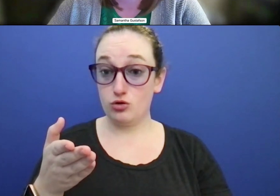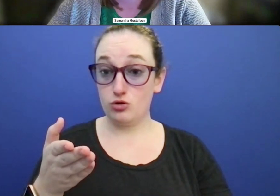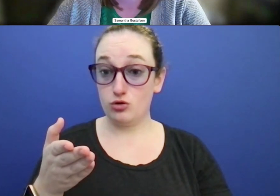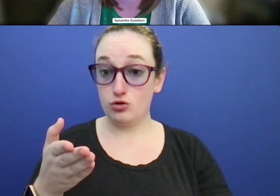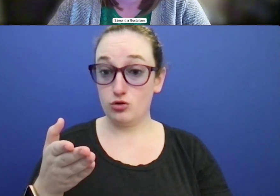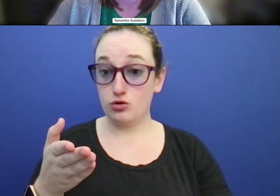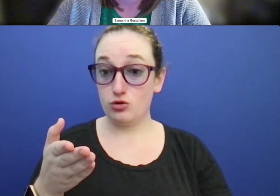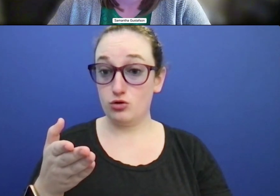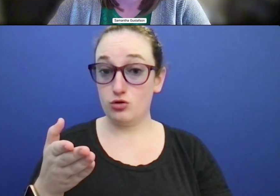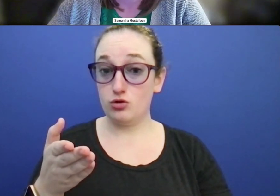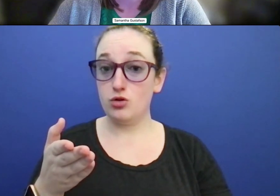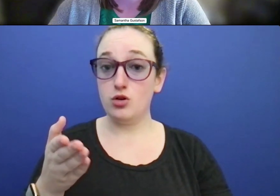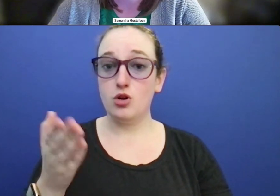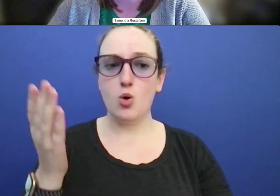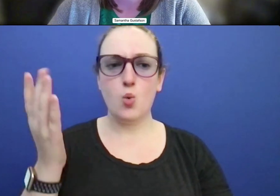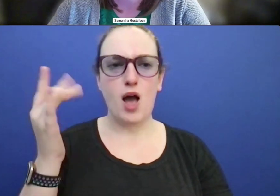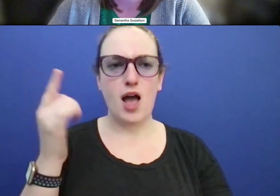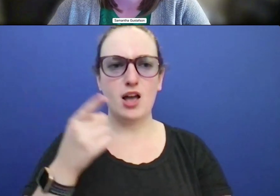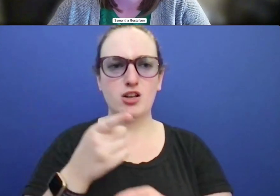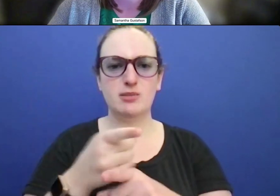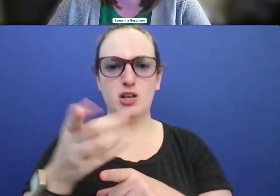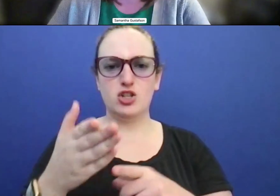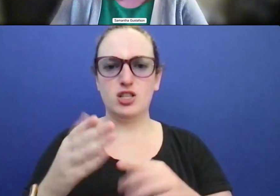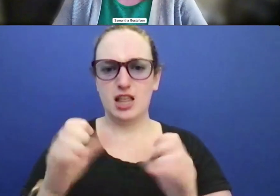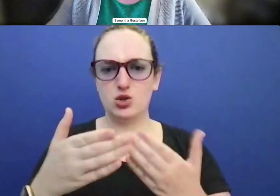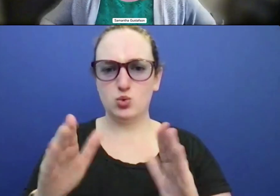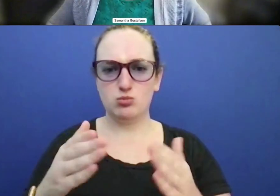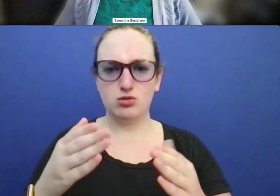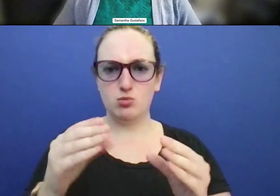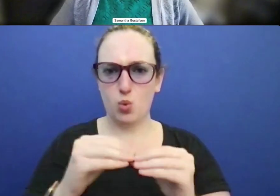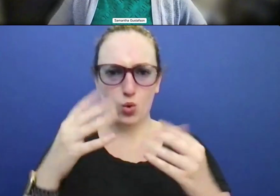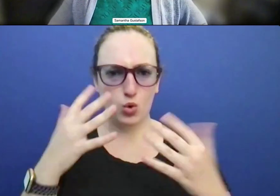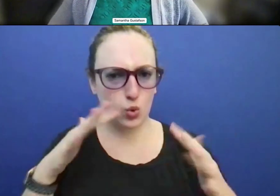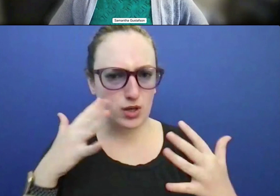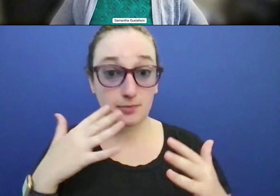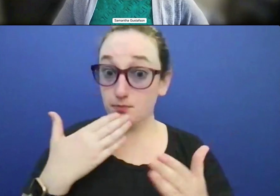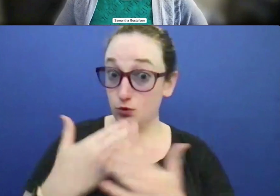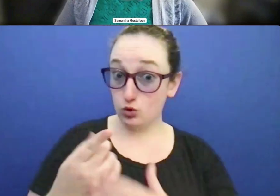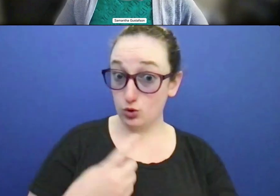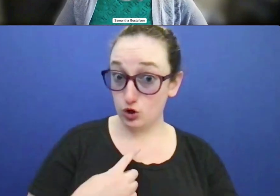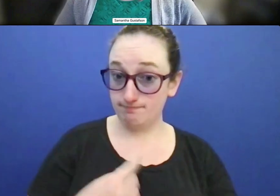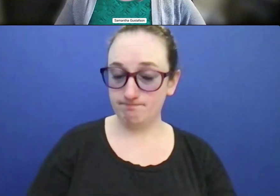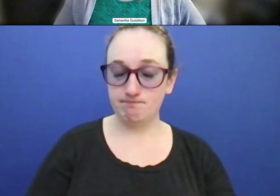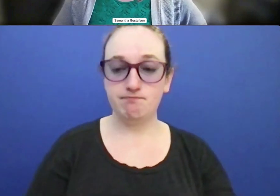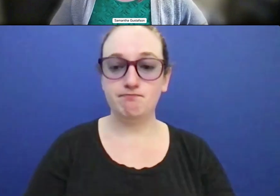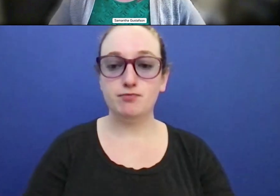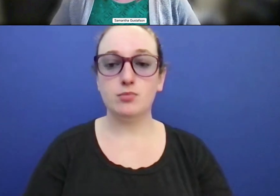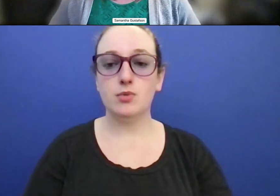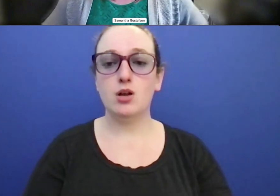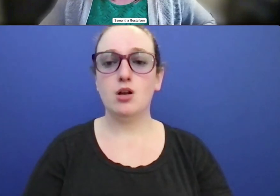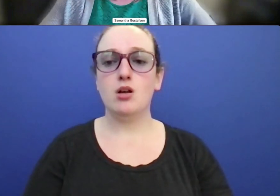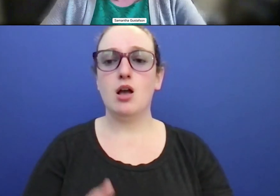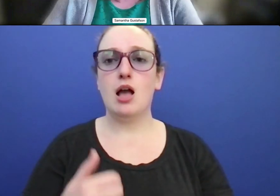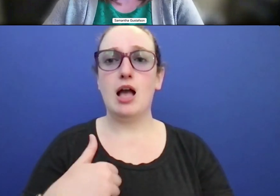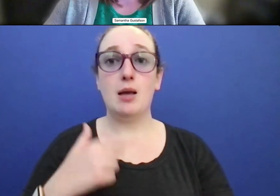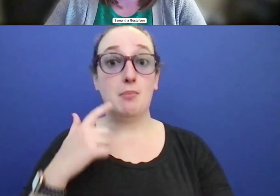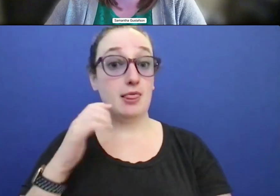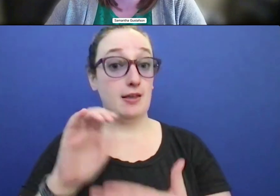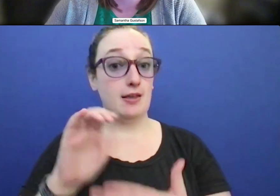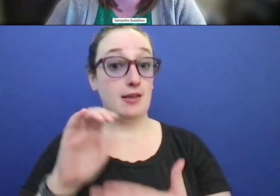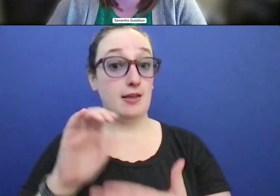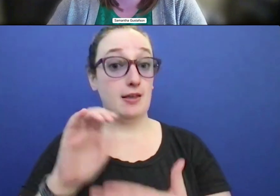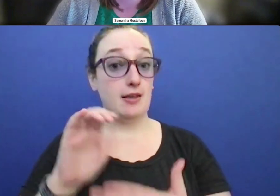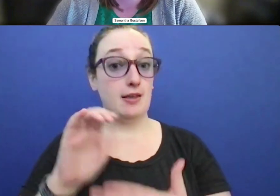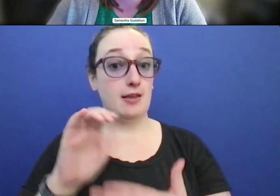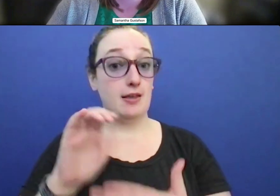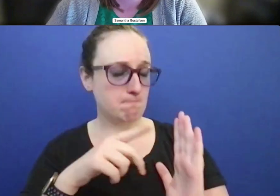is why are specialized classrooms noisier? This is a good question. So, from what I understand, reading the